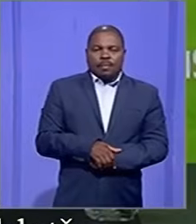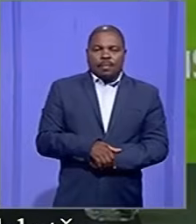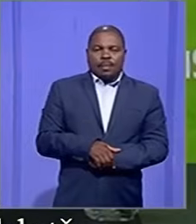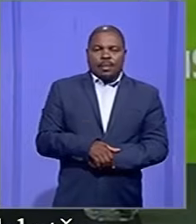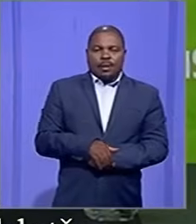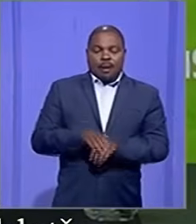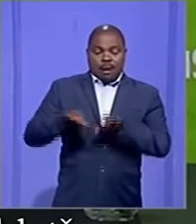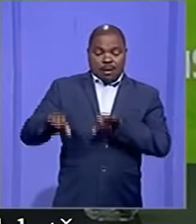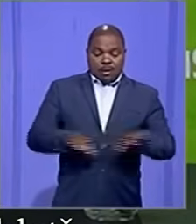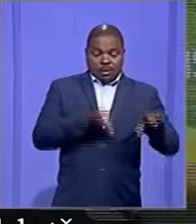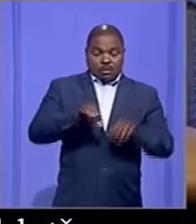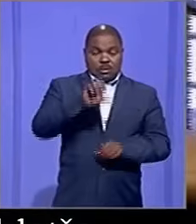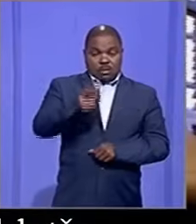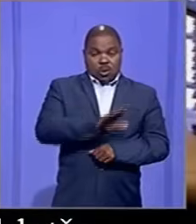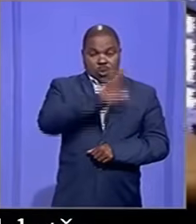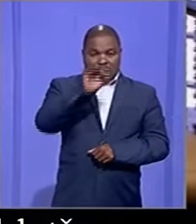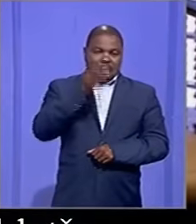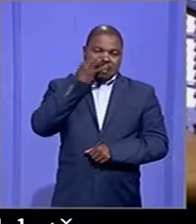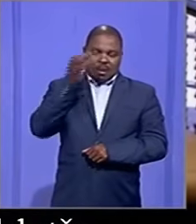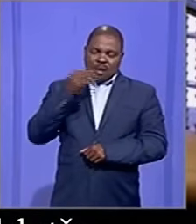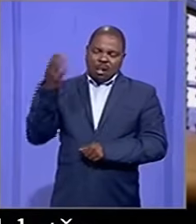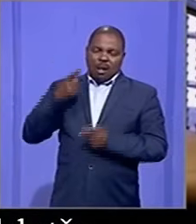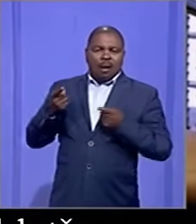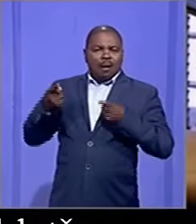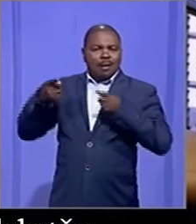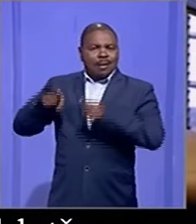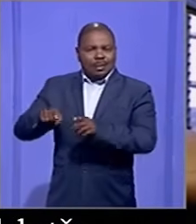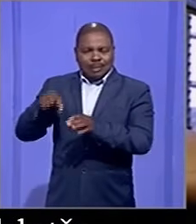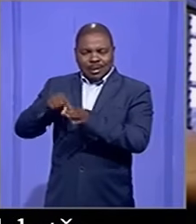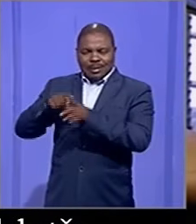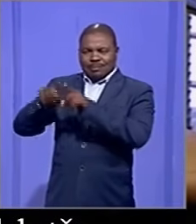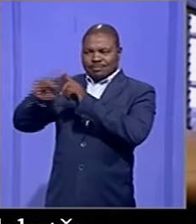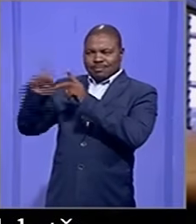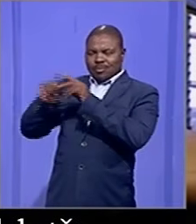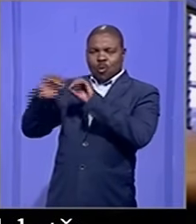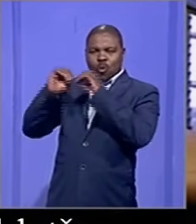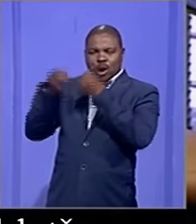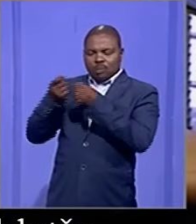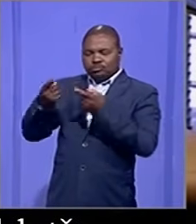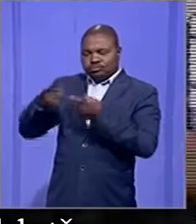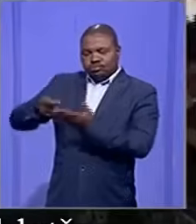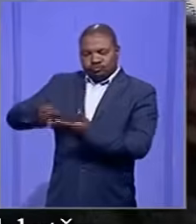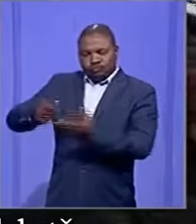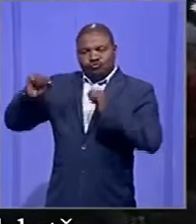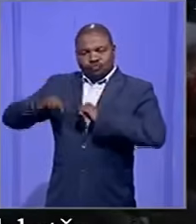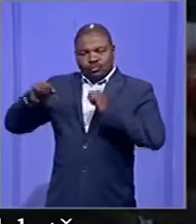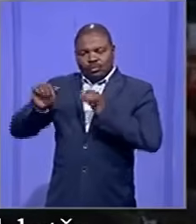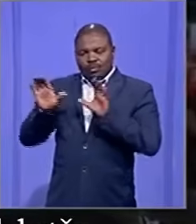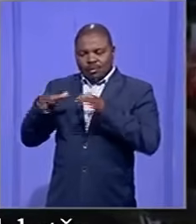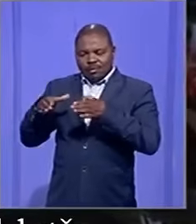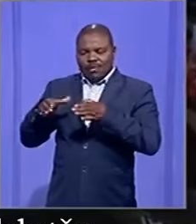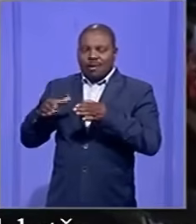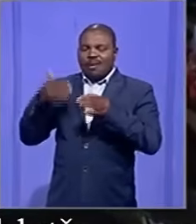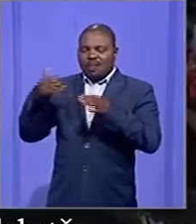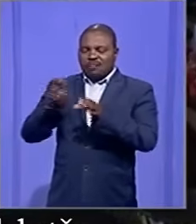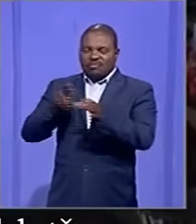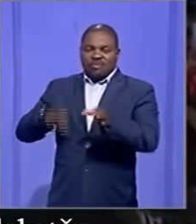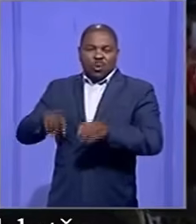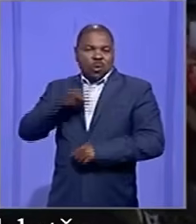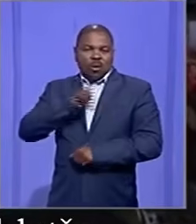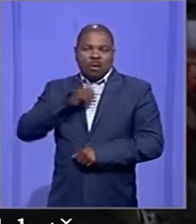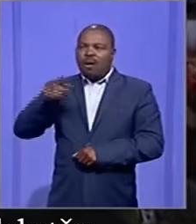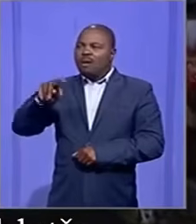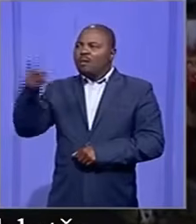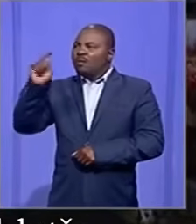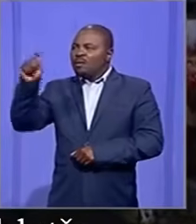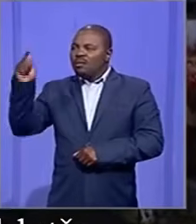Mokgatlo wa Action SA o re o itokolla go kwano ya seboka sa makgotlaganetšo. Mokgatlo o re makgotla a mangwe a tshetše tumellano le